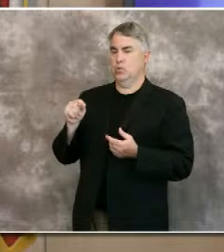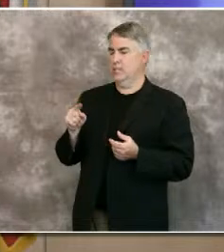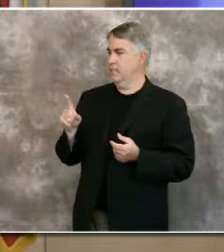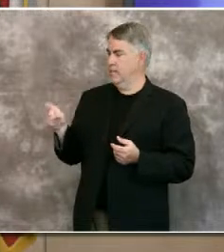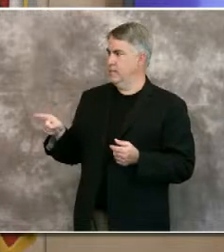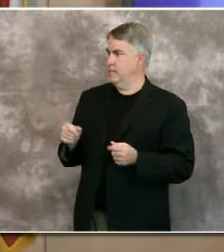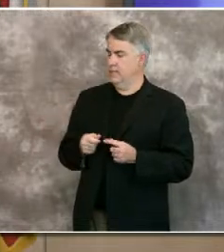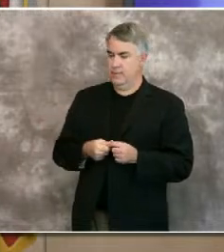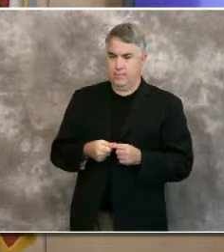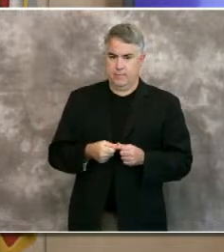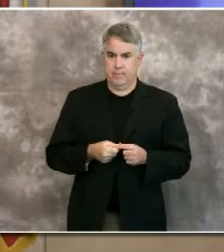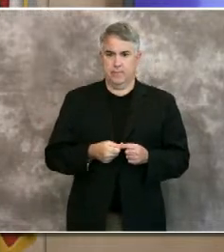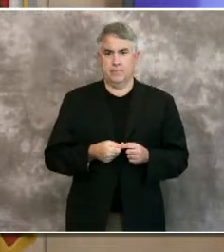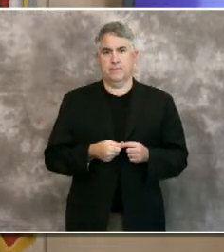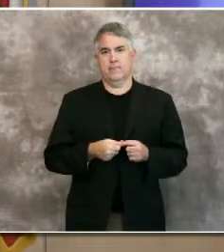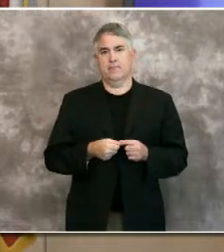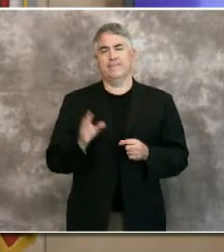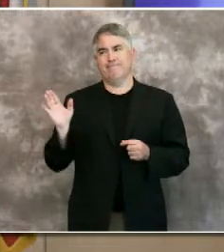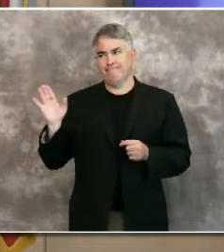Hello.